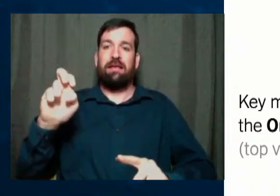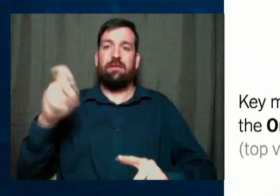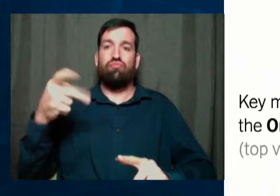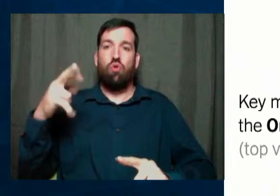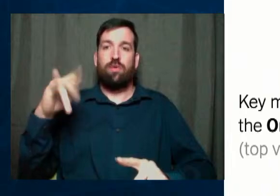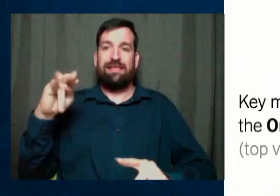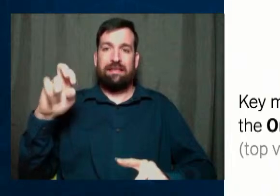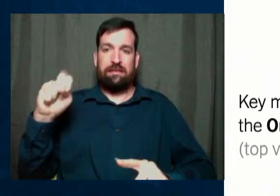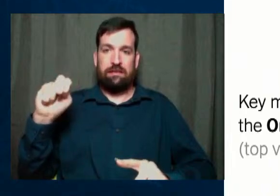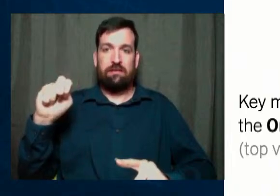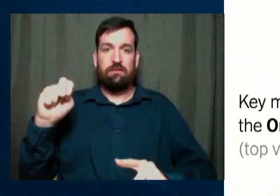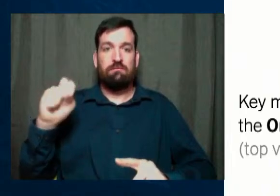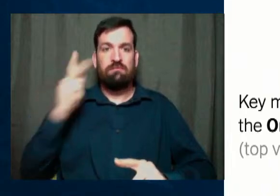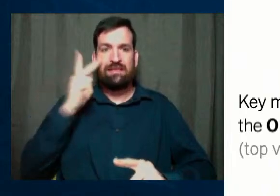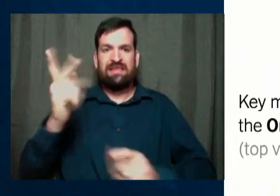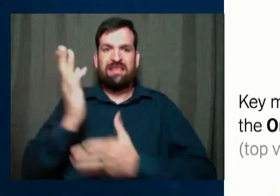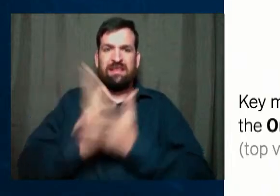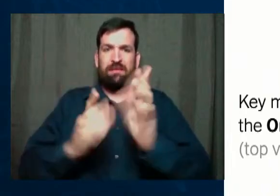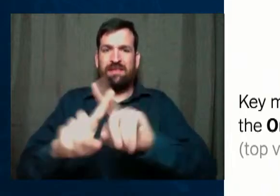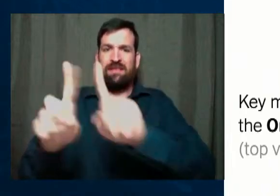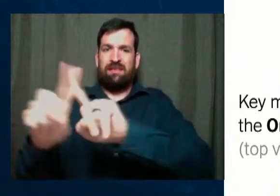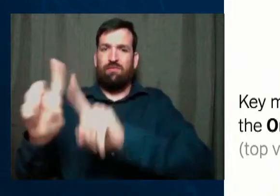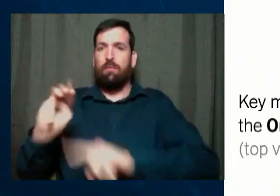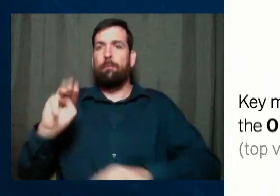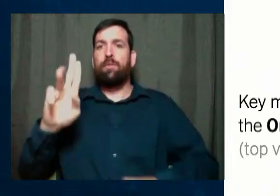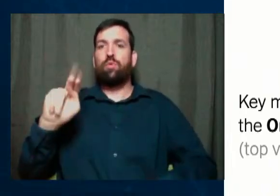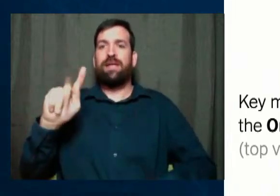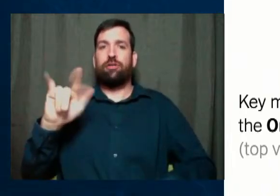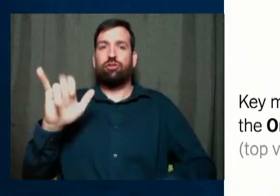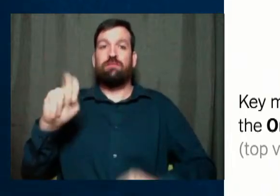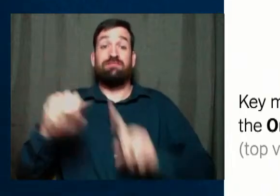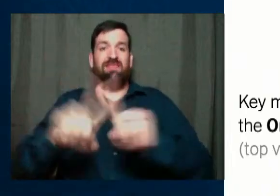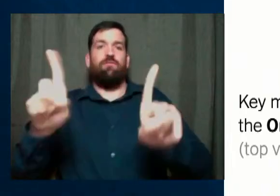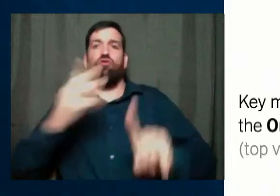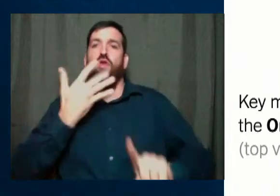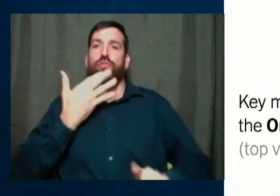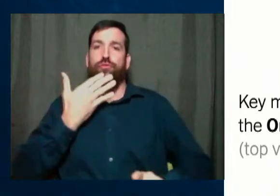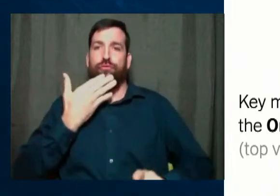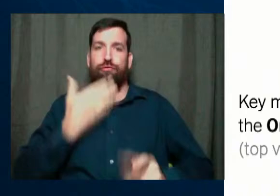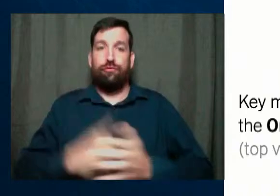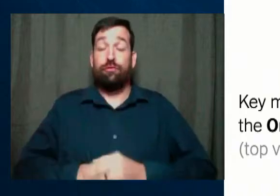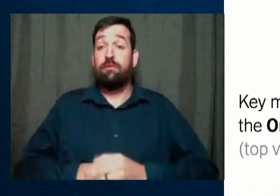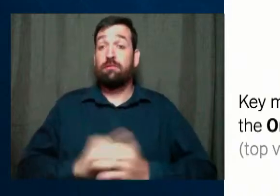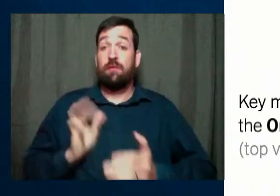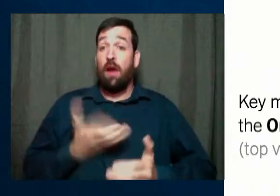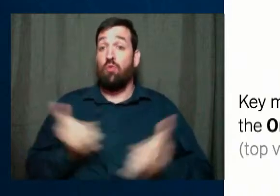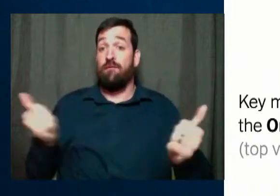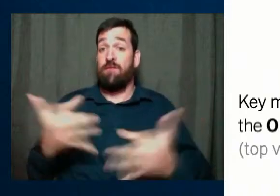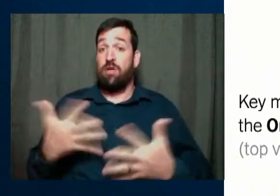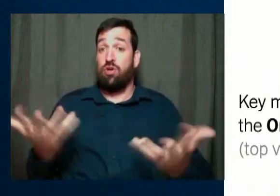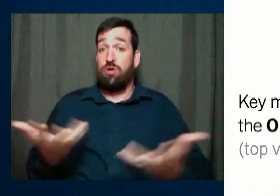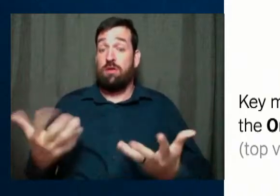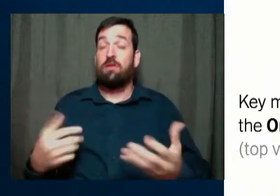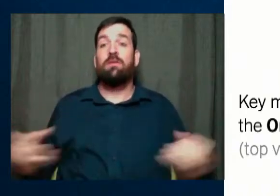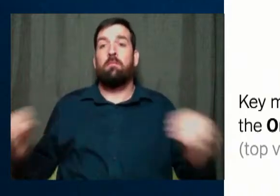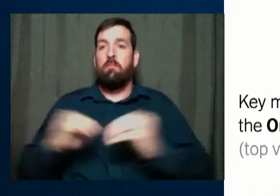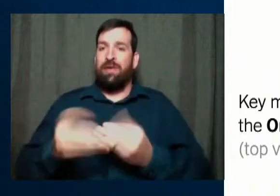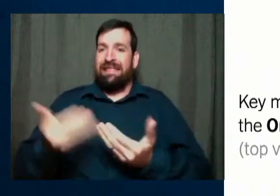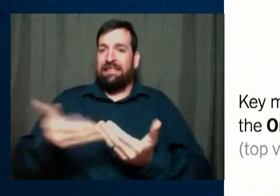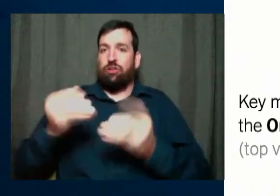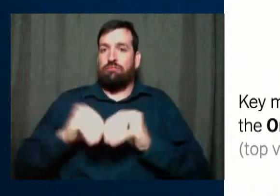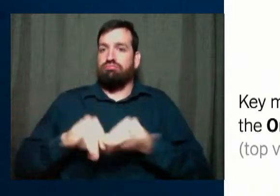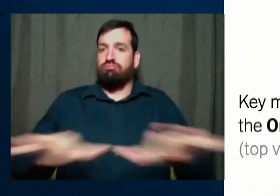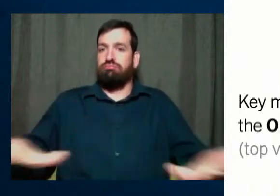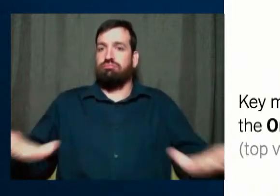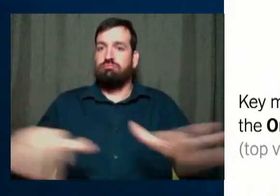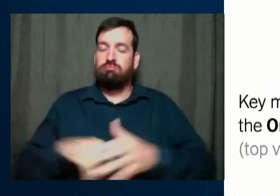where some of the different mutations are with the different colors in this graph. And the fear is that this now makes it more transmissible and may be easier